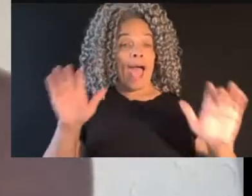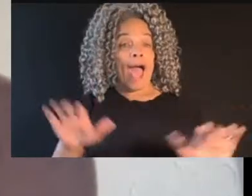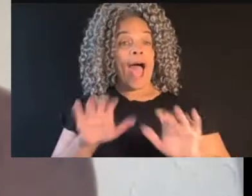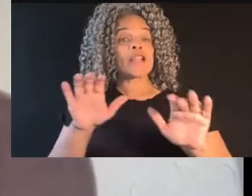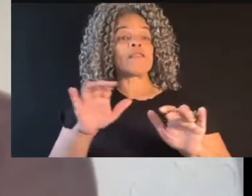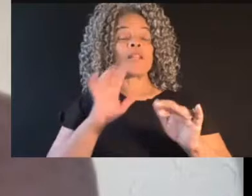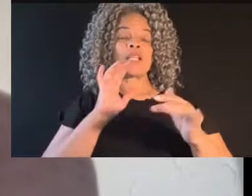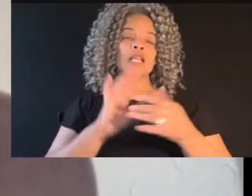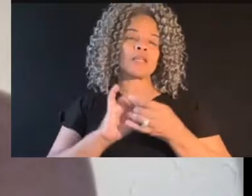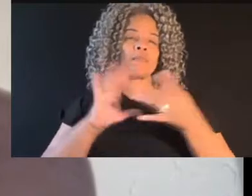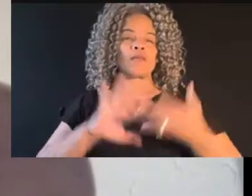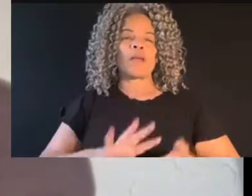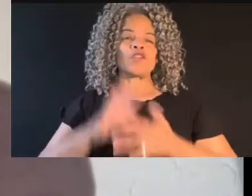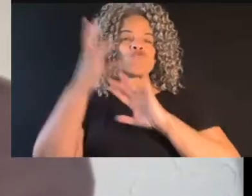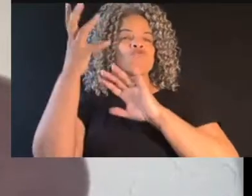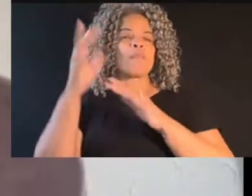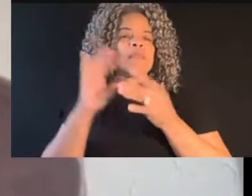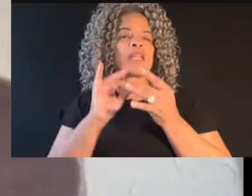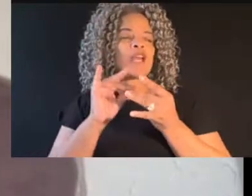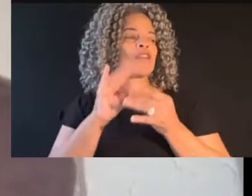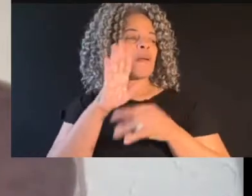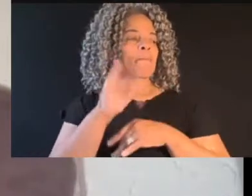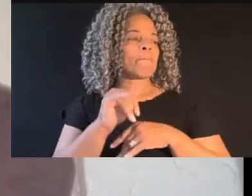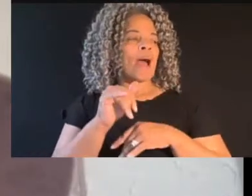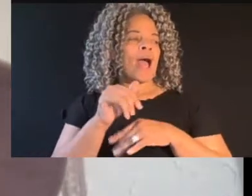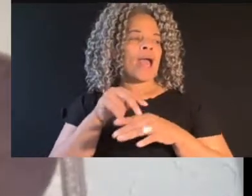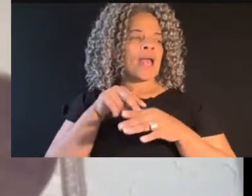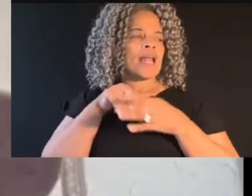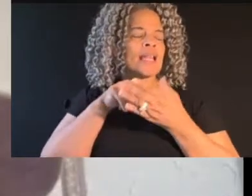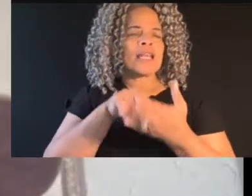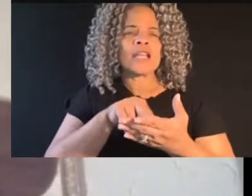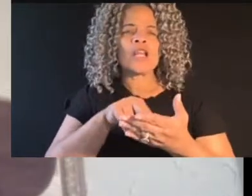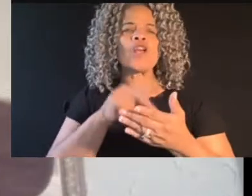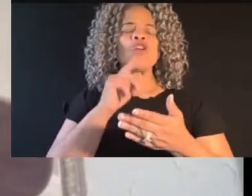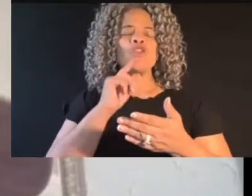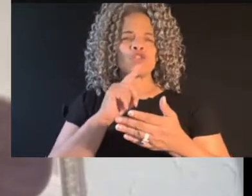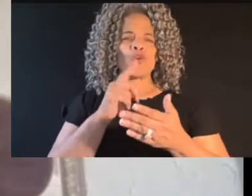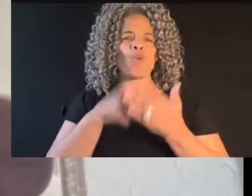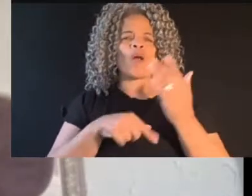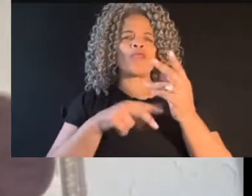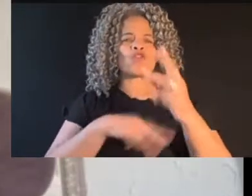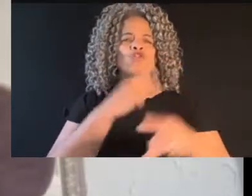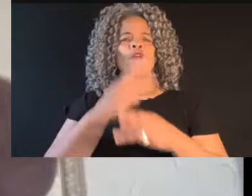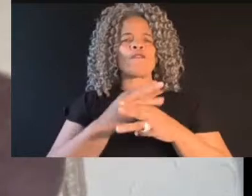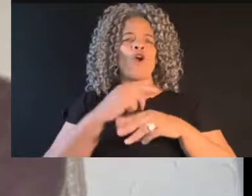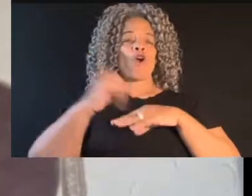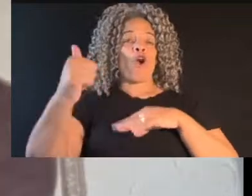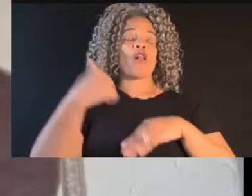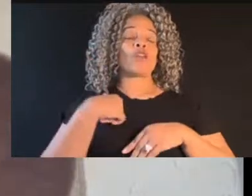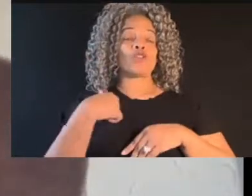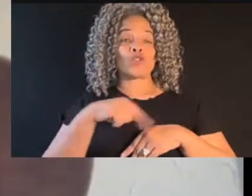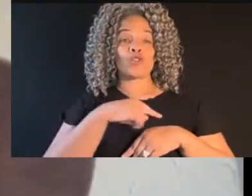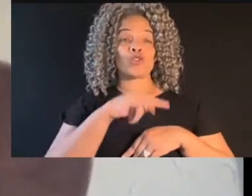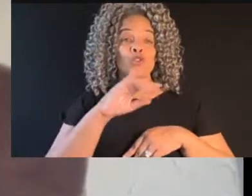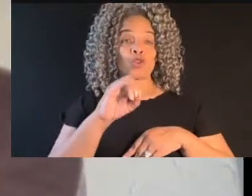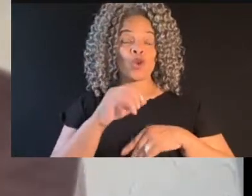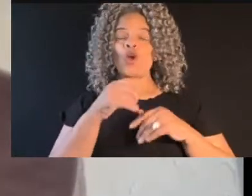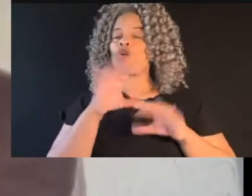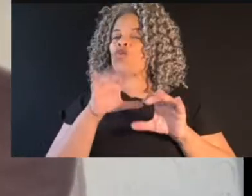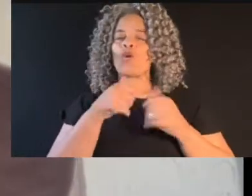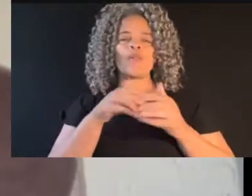and disrupt that narrative by leaning into what the universe calls us to, and doing that without